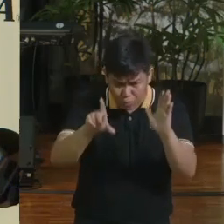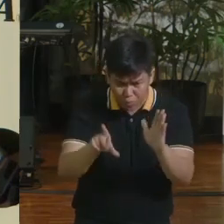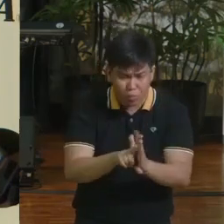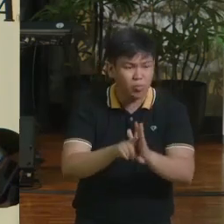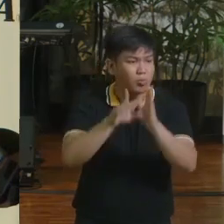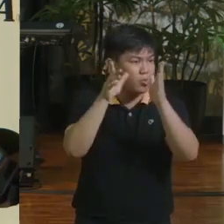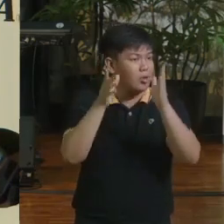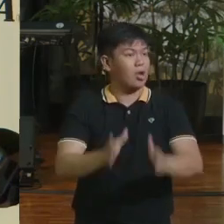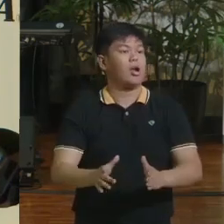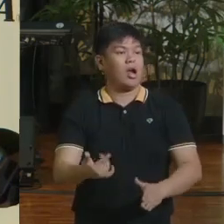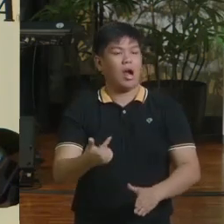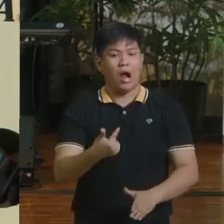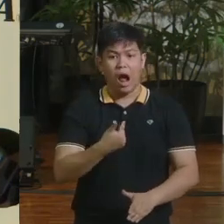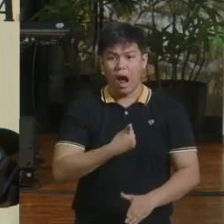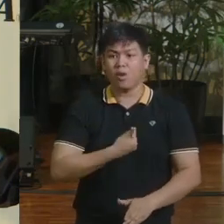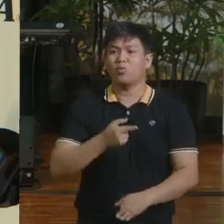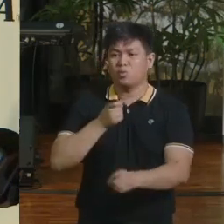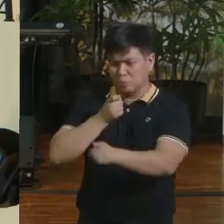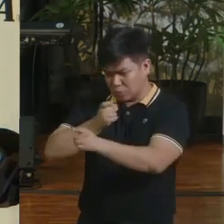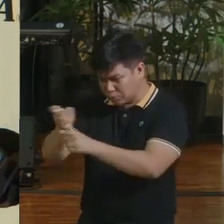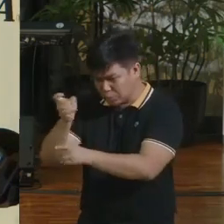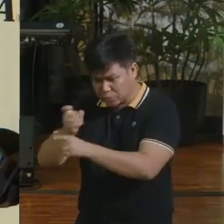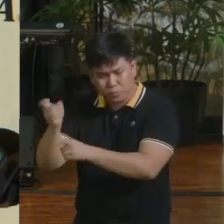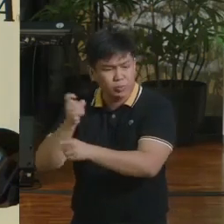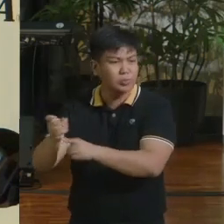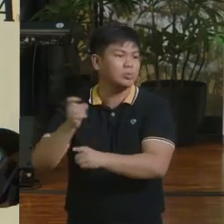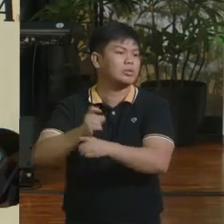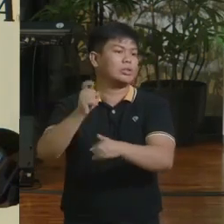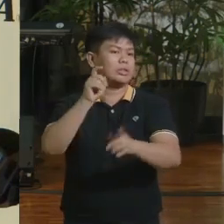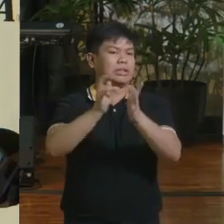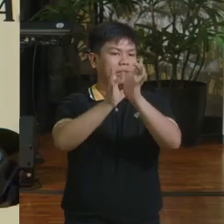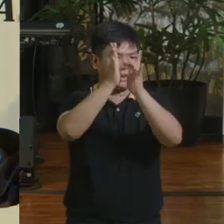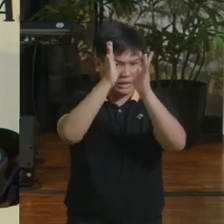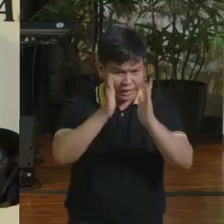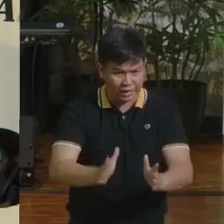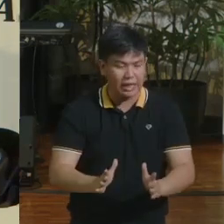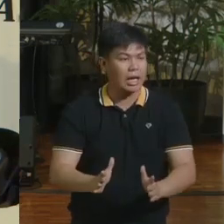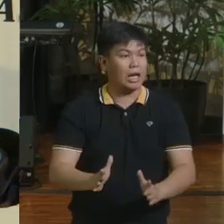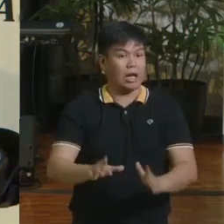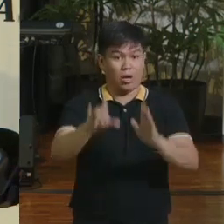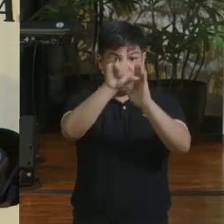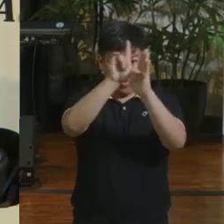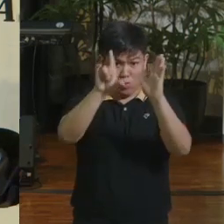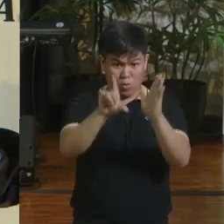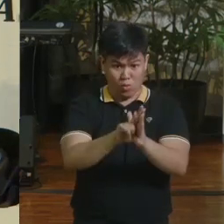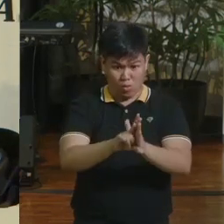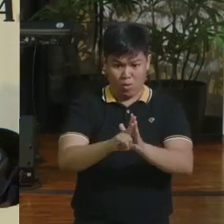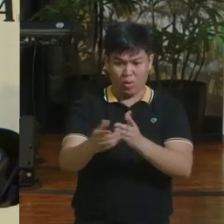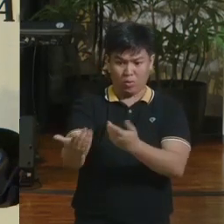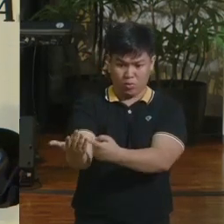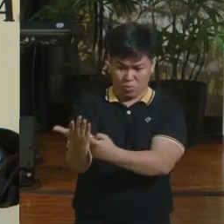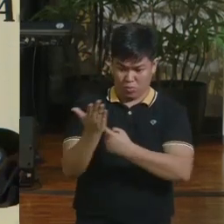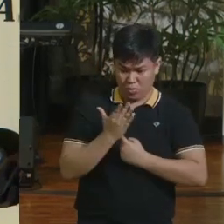the church, as to righteousness under the law, blameless.